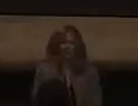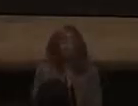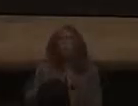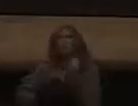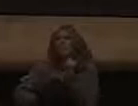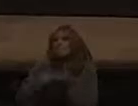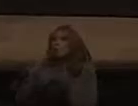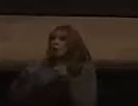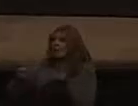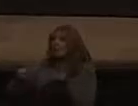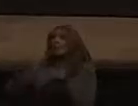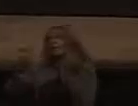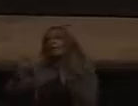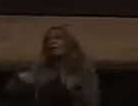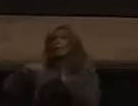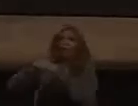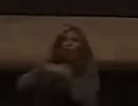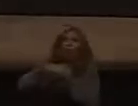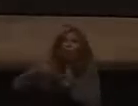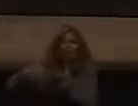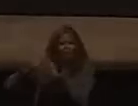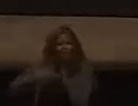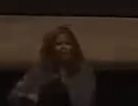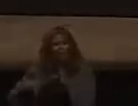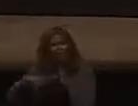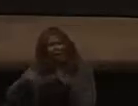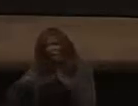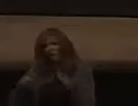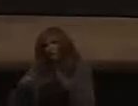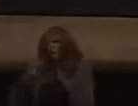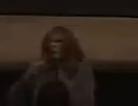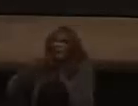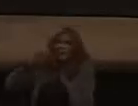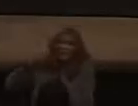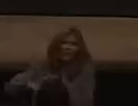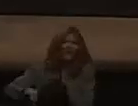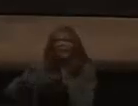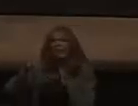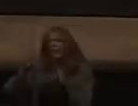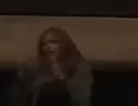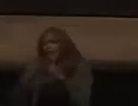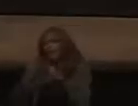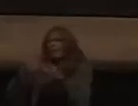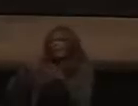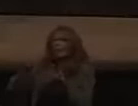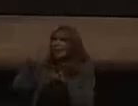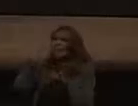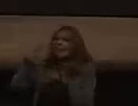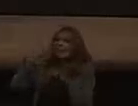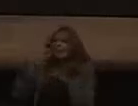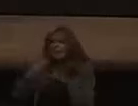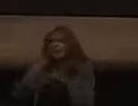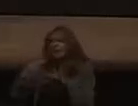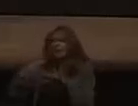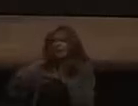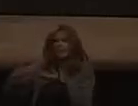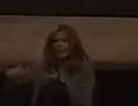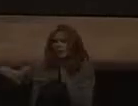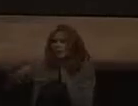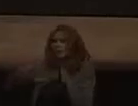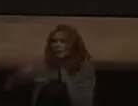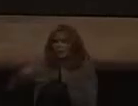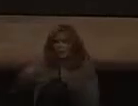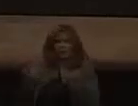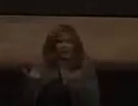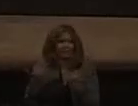are wheelchair users or deaf or hard of hearing or blind or low vision. And we're in the